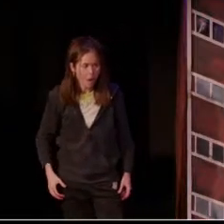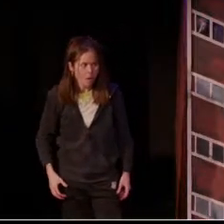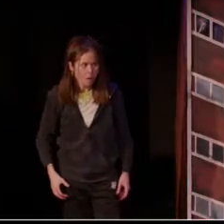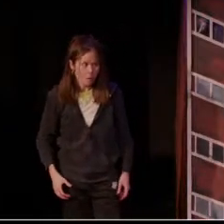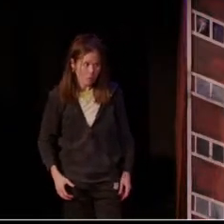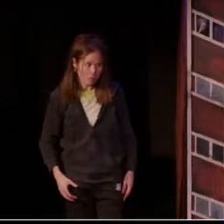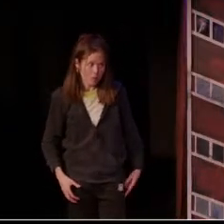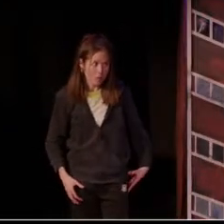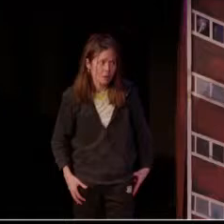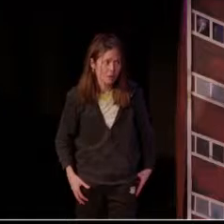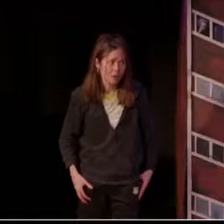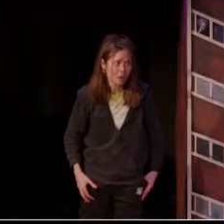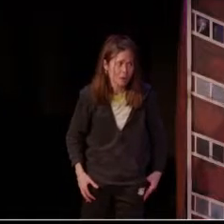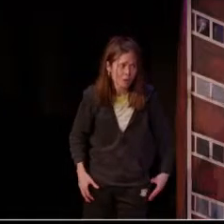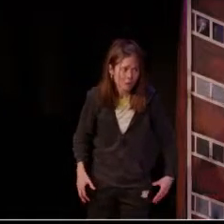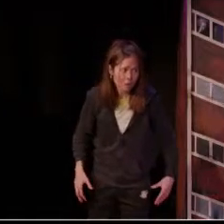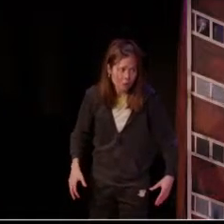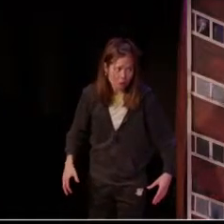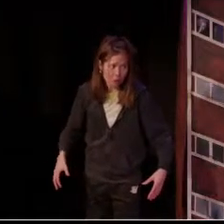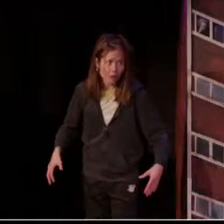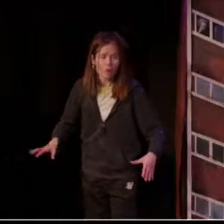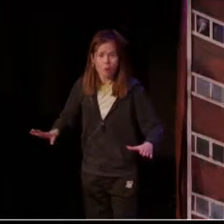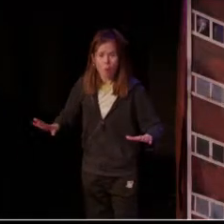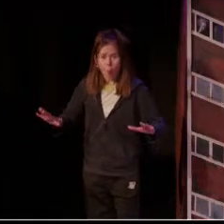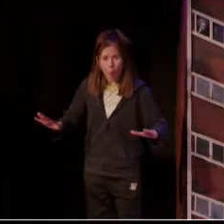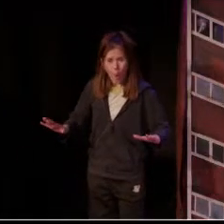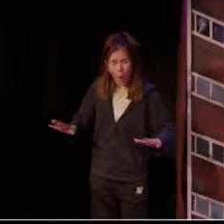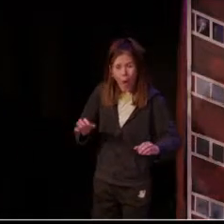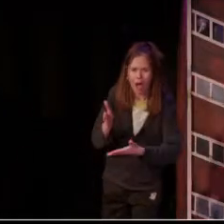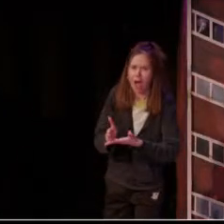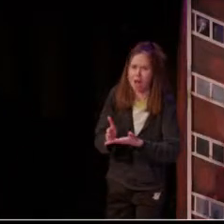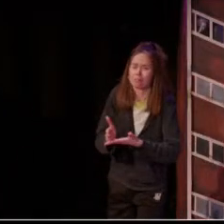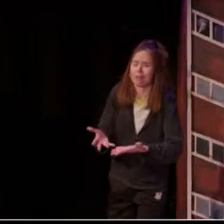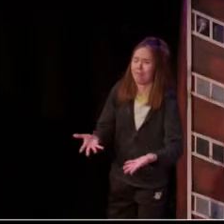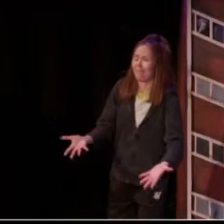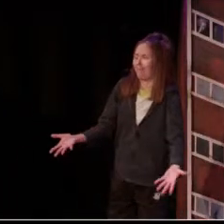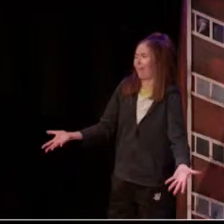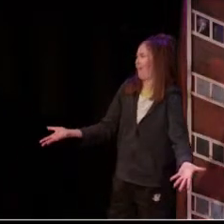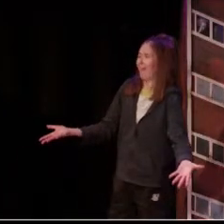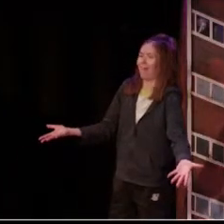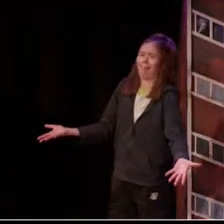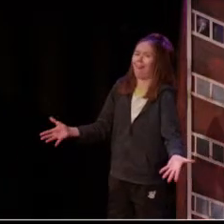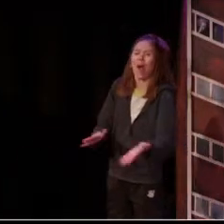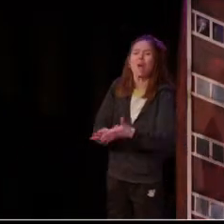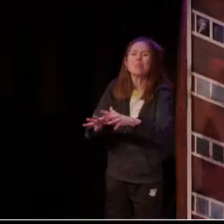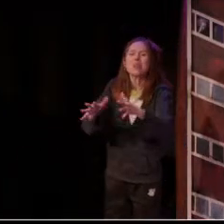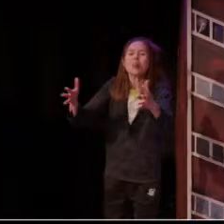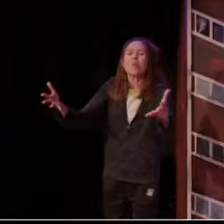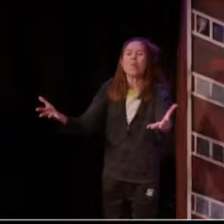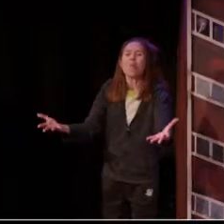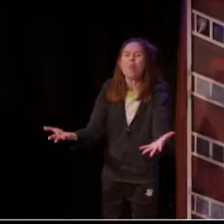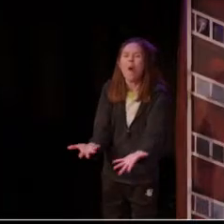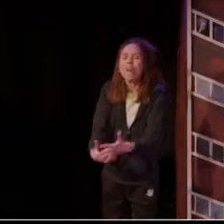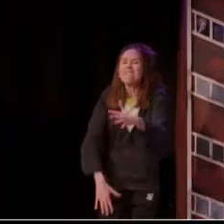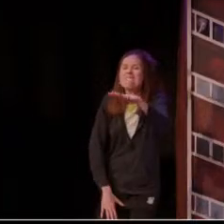If this proves true, we need no grave to bury. There's not a drop of it left on the face of this whole dingy